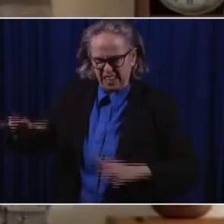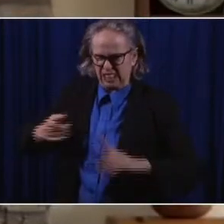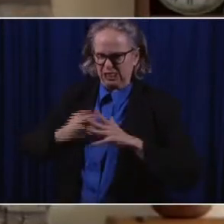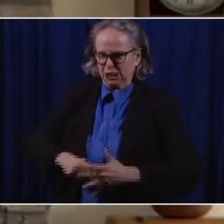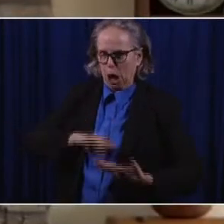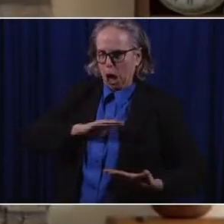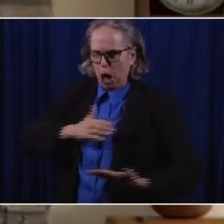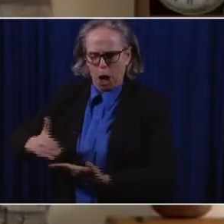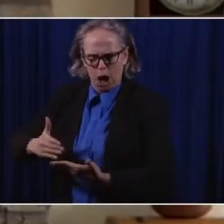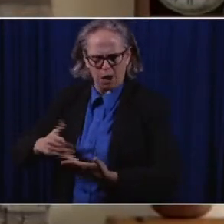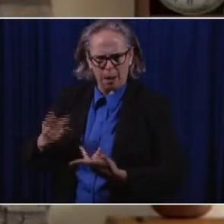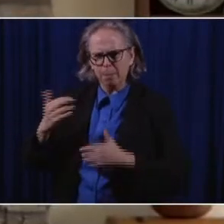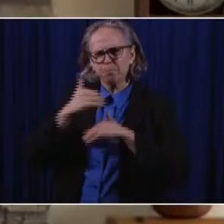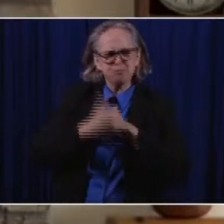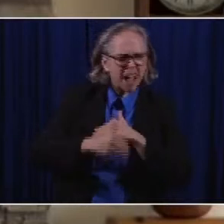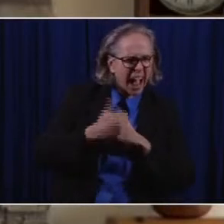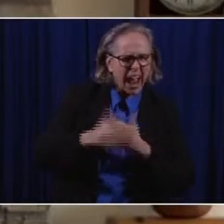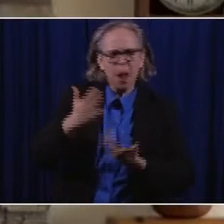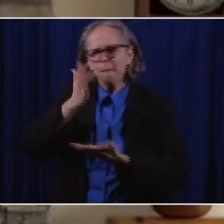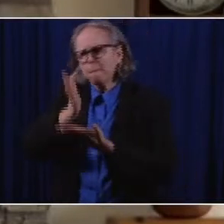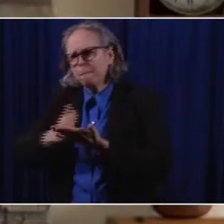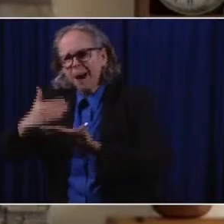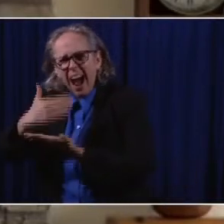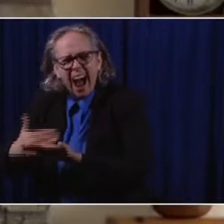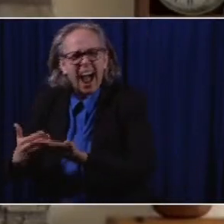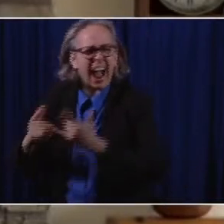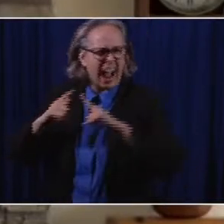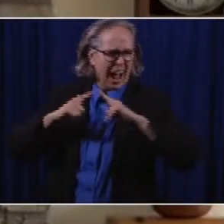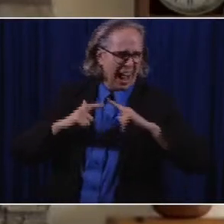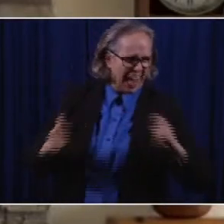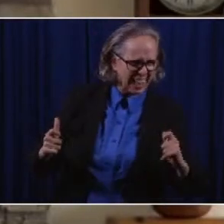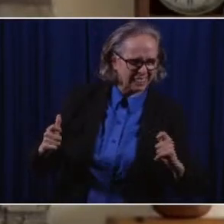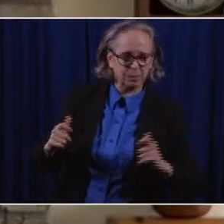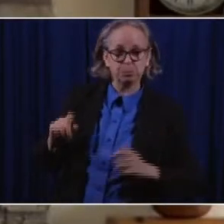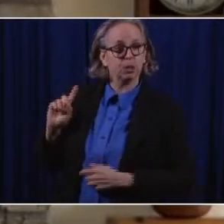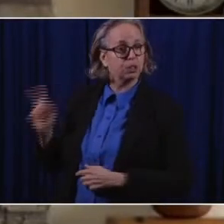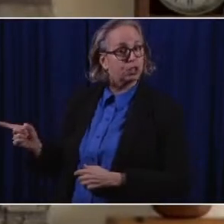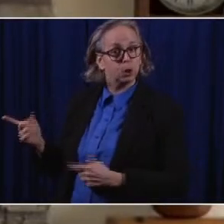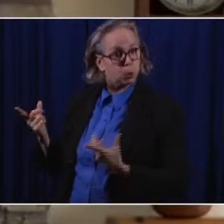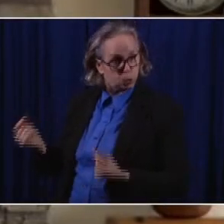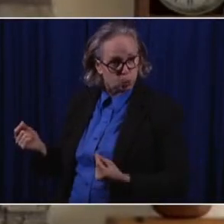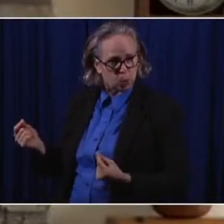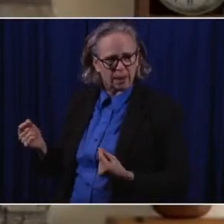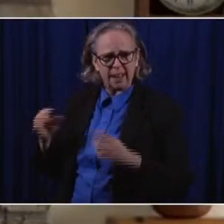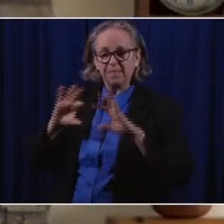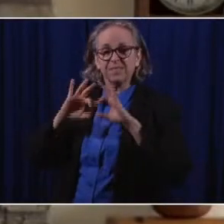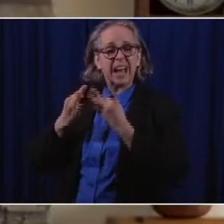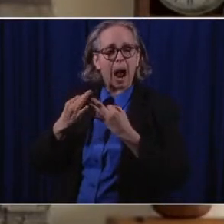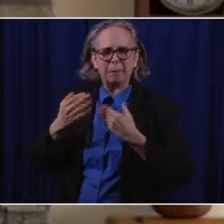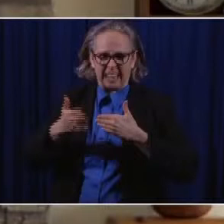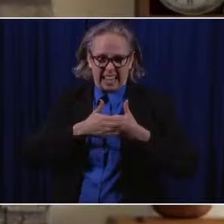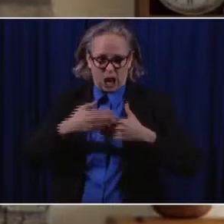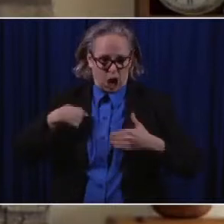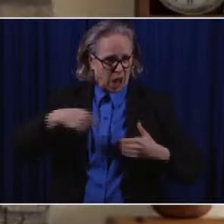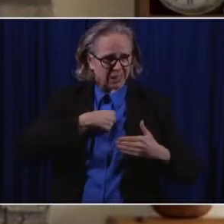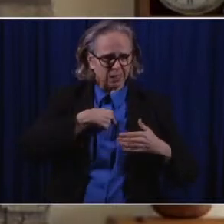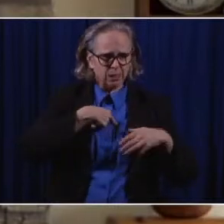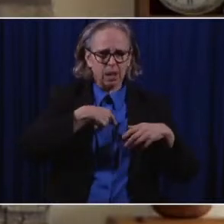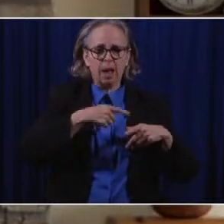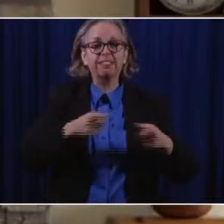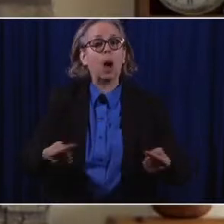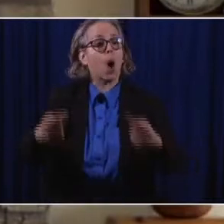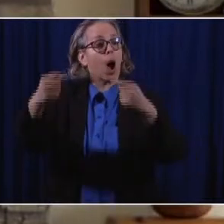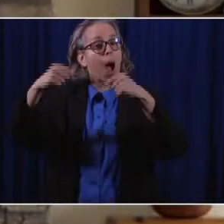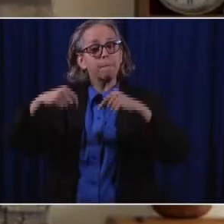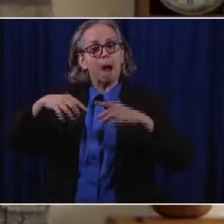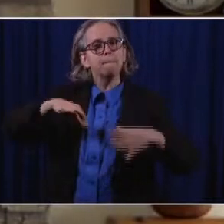some pies. And but for our family that's close, they're going to stop by and pick it up, or maybe